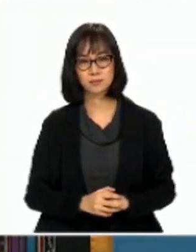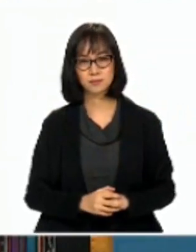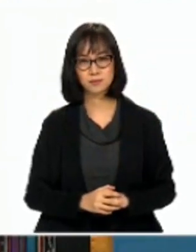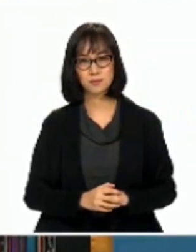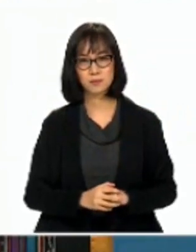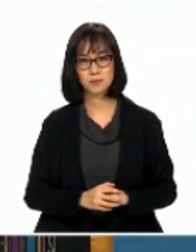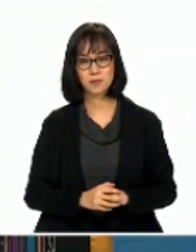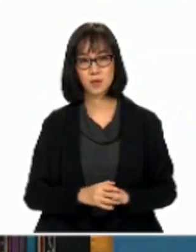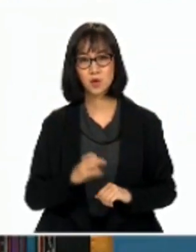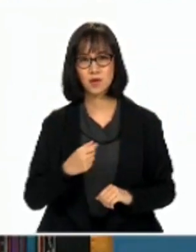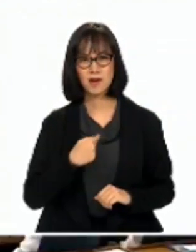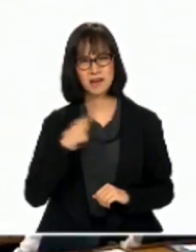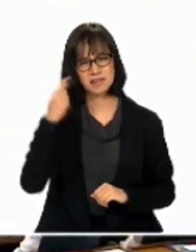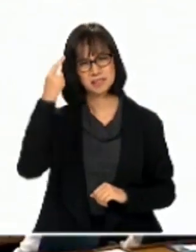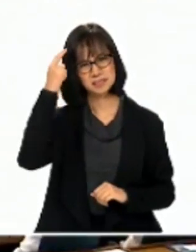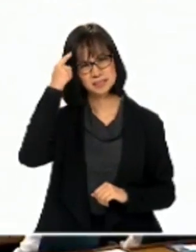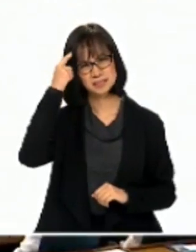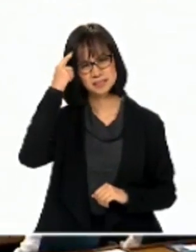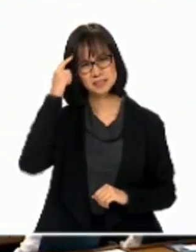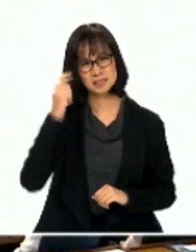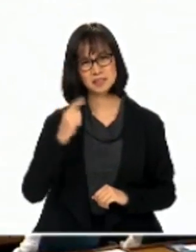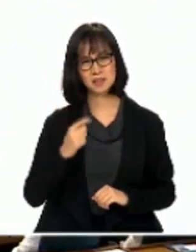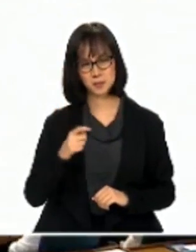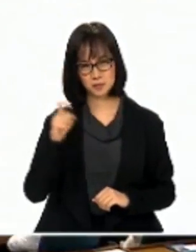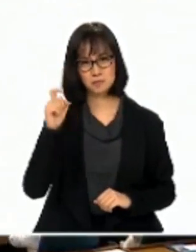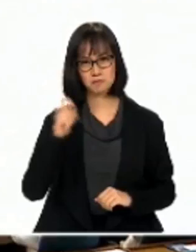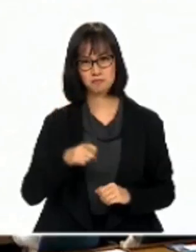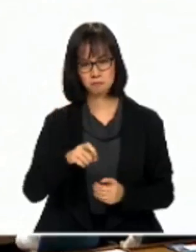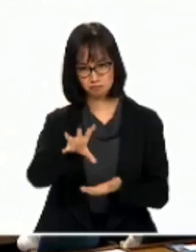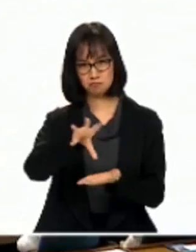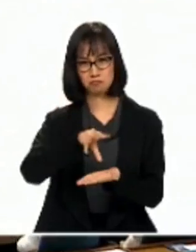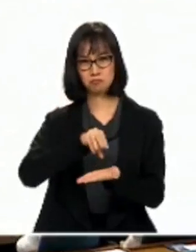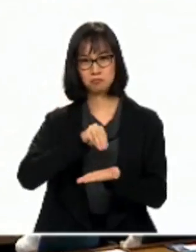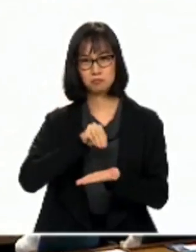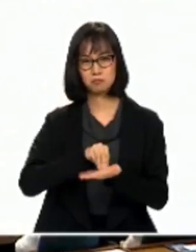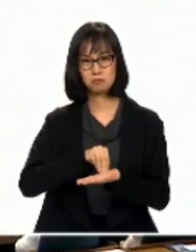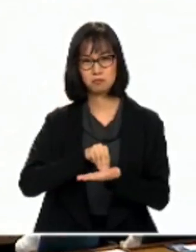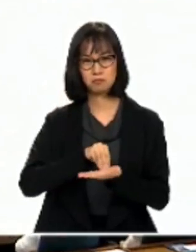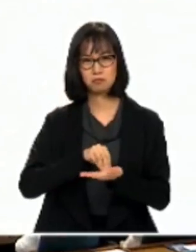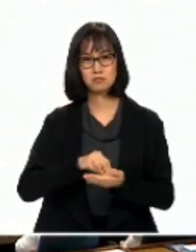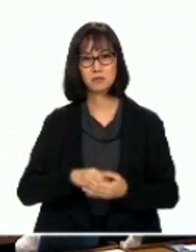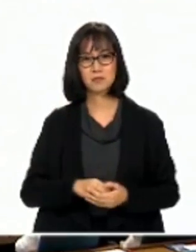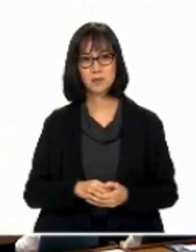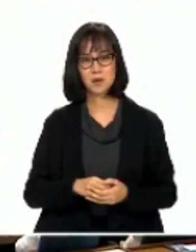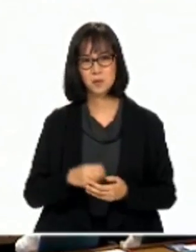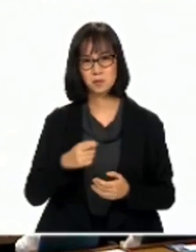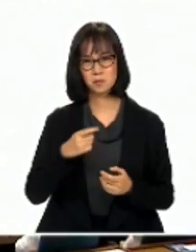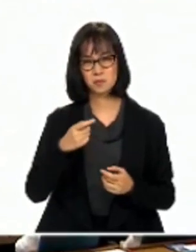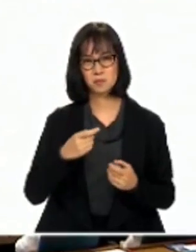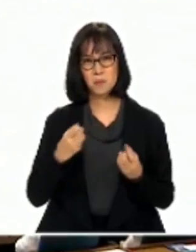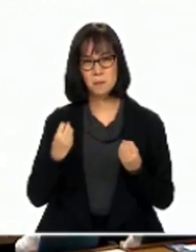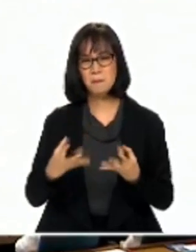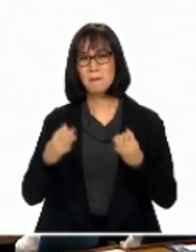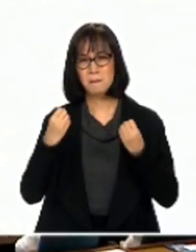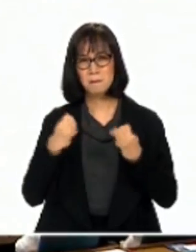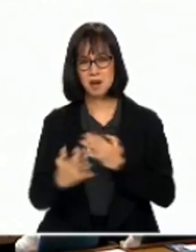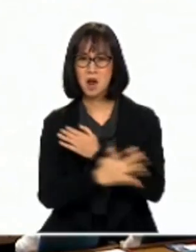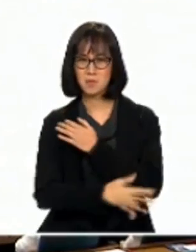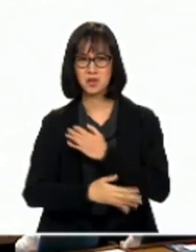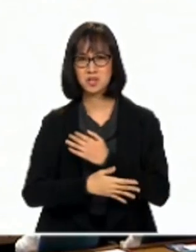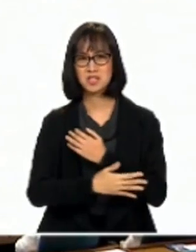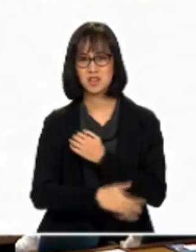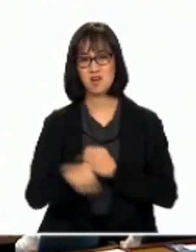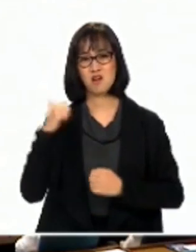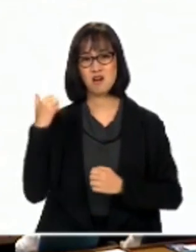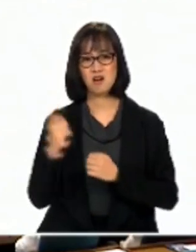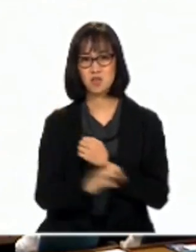I think that we should adopt it. Most of the states, in many states, in many countries, ganun